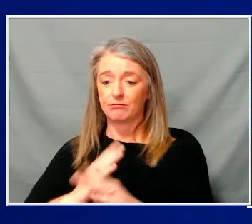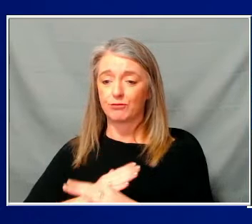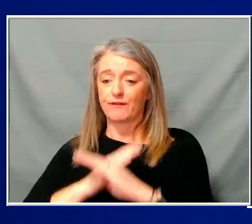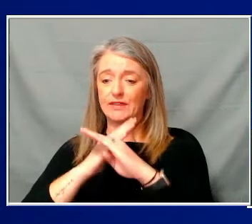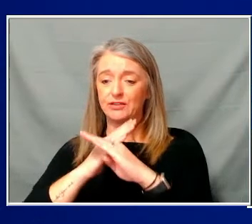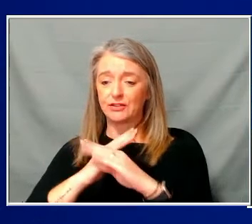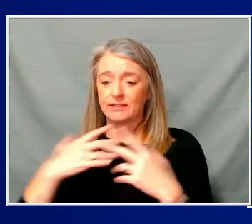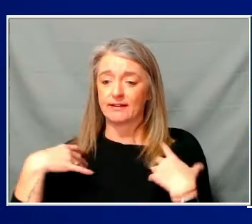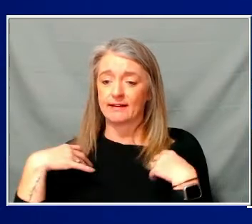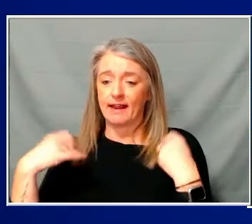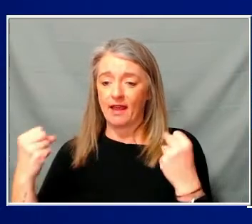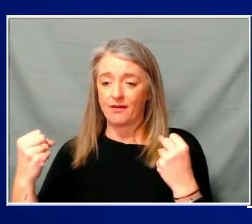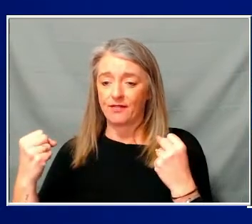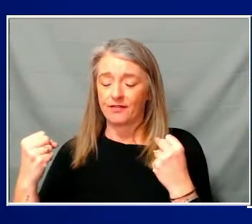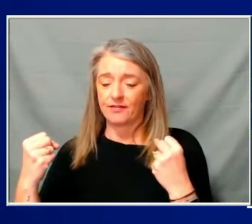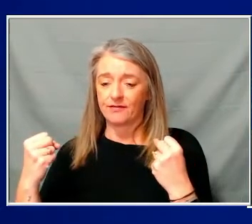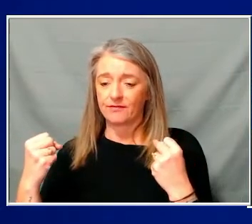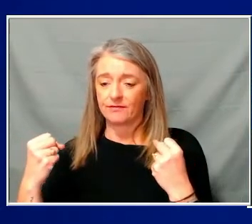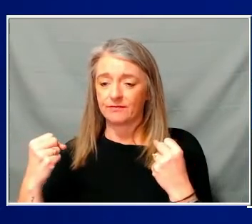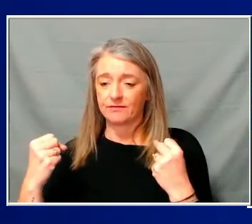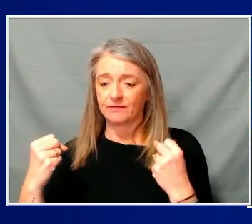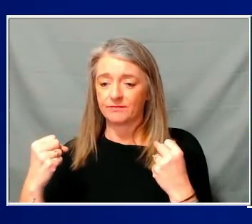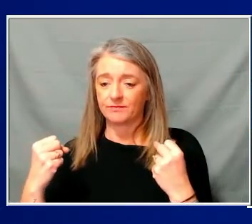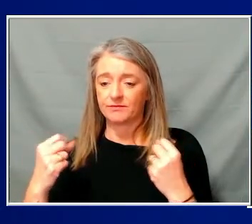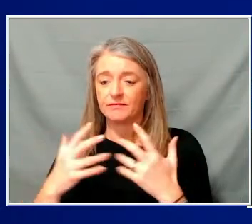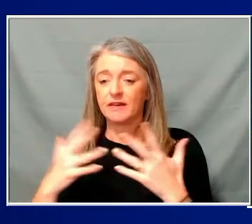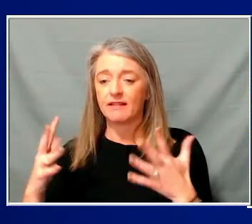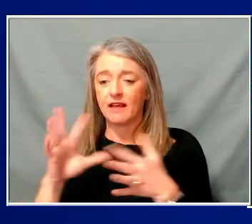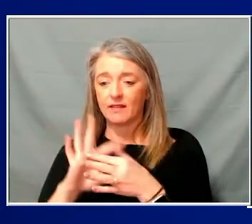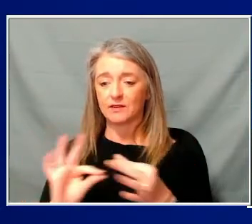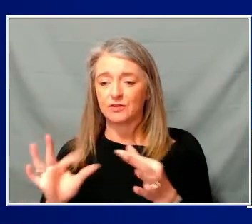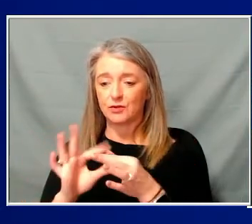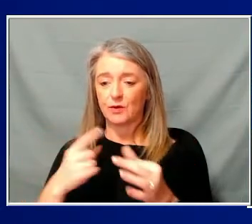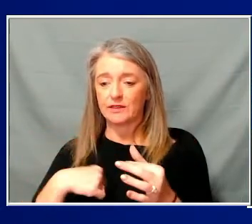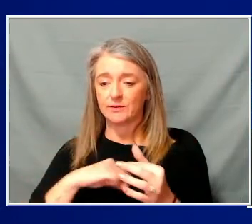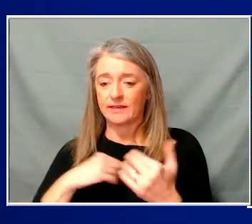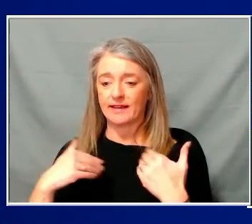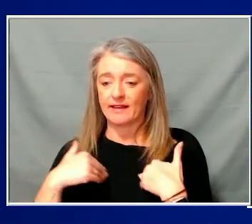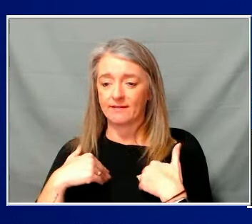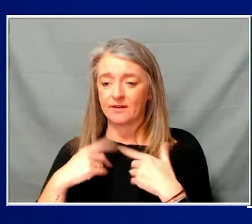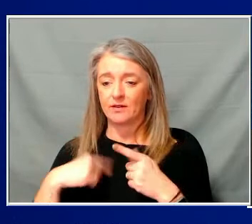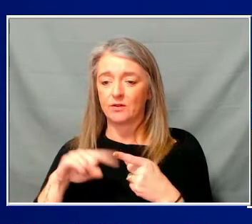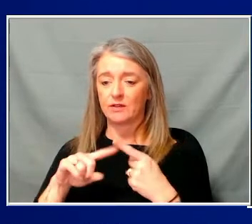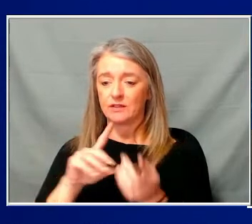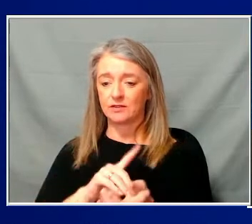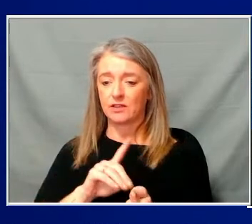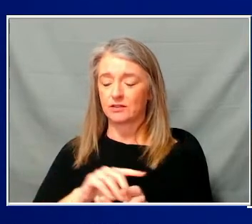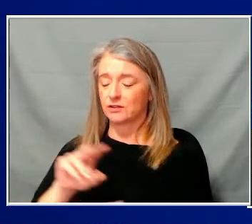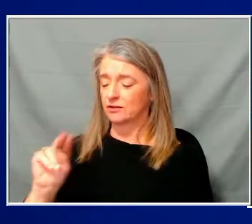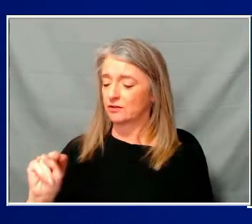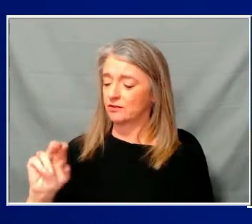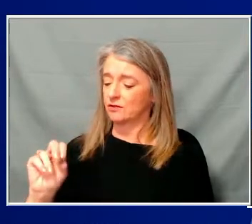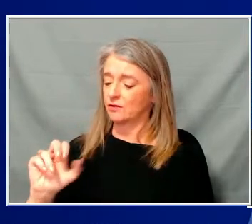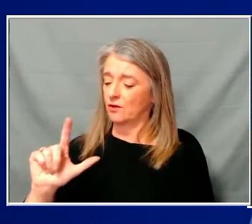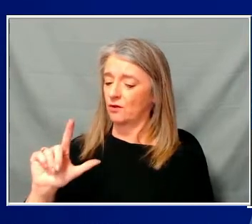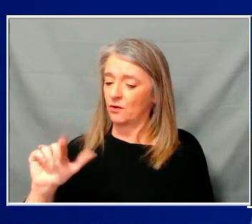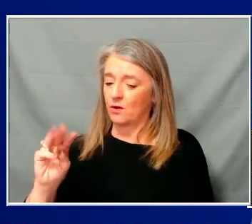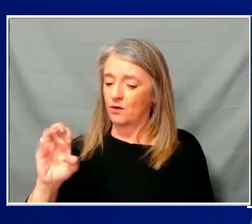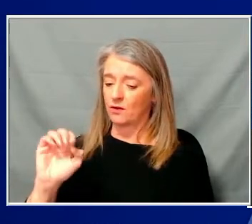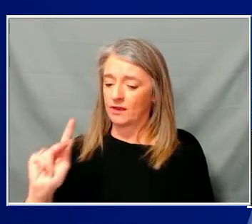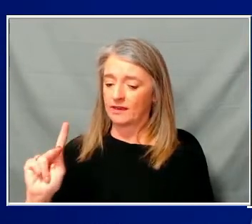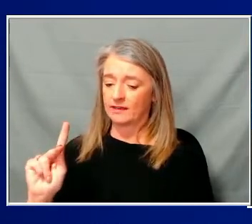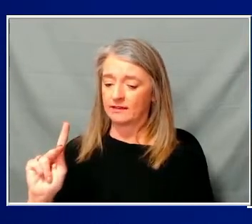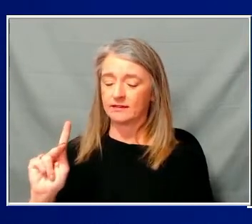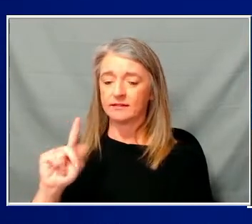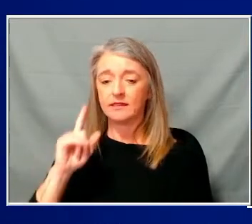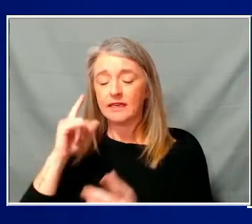health. A lot of these stories that we have, and of course, whenever we have Dr. Nawalnik on, it's so important to remember that emotional and mental. And